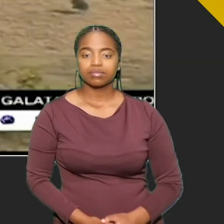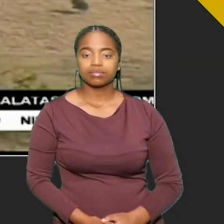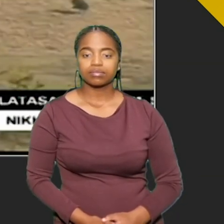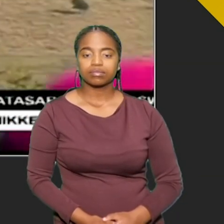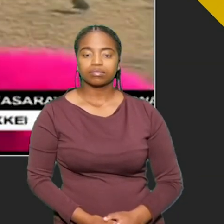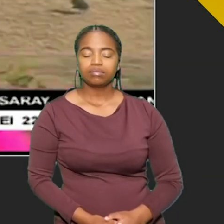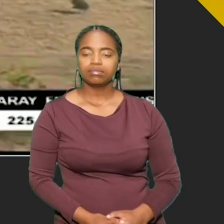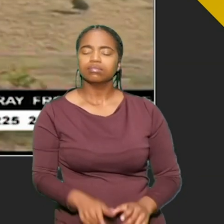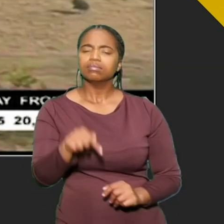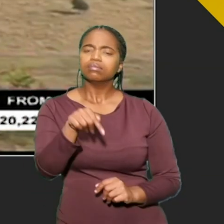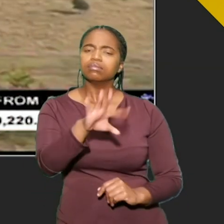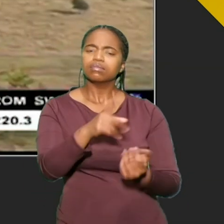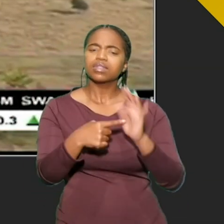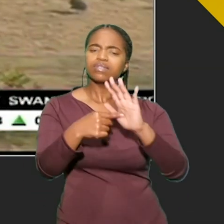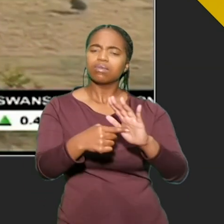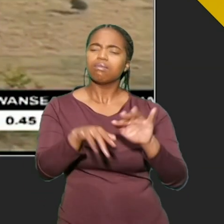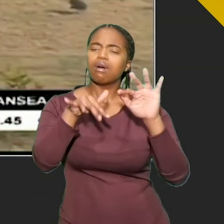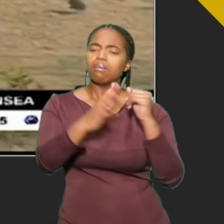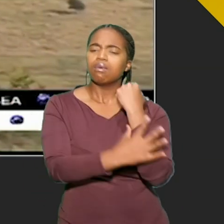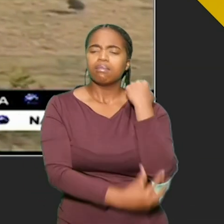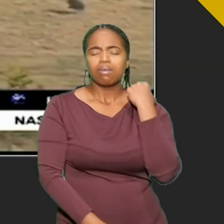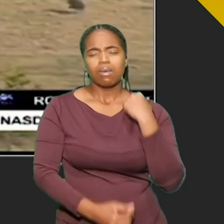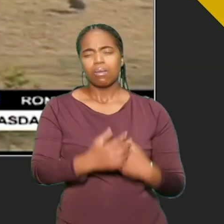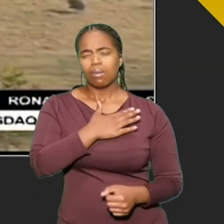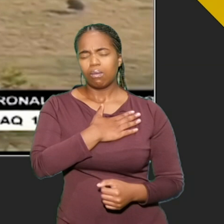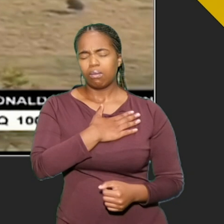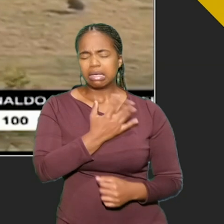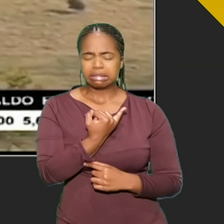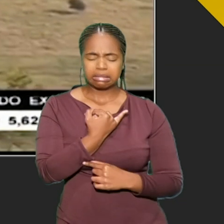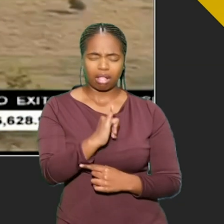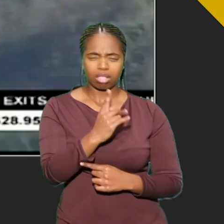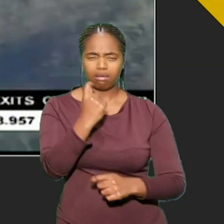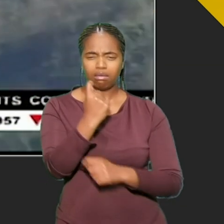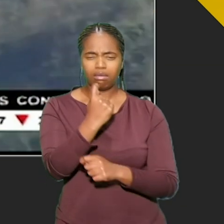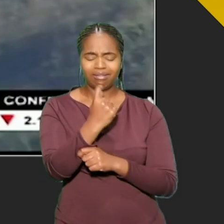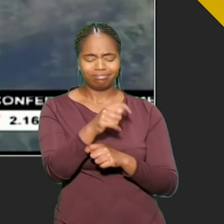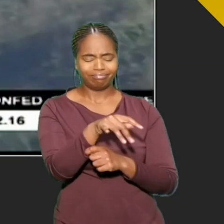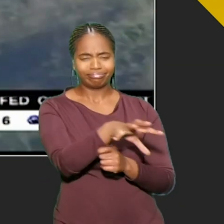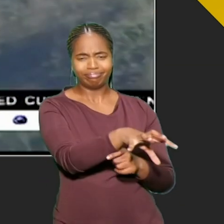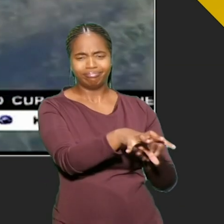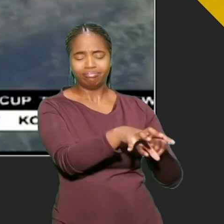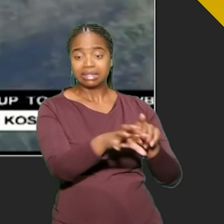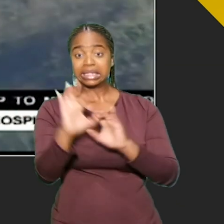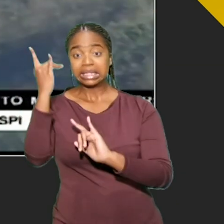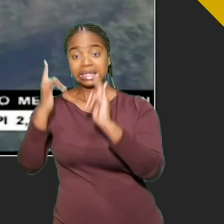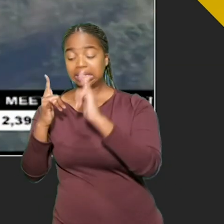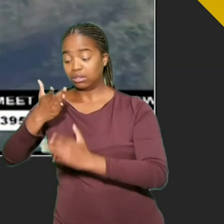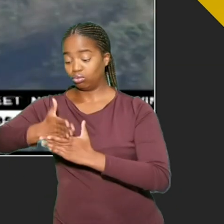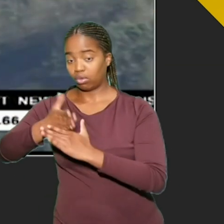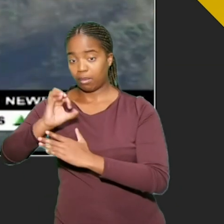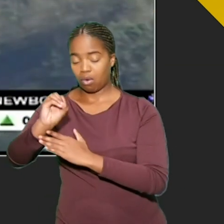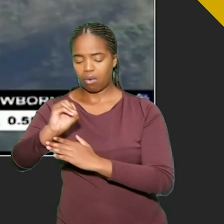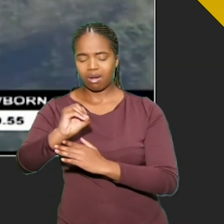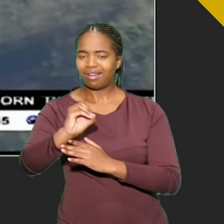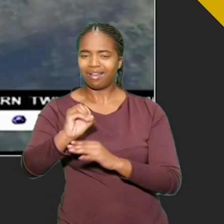Experts have shown that poor people still live on the margins of big cities, far away from job opportunities. They